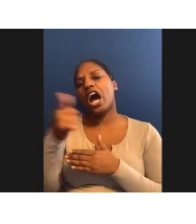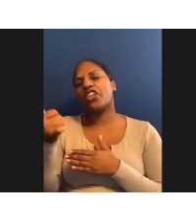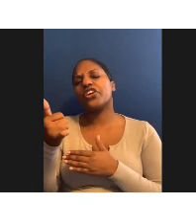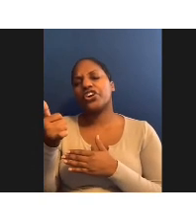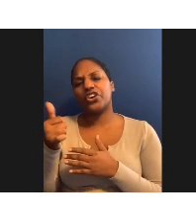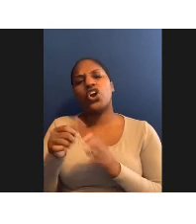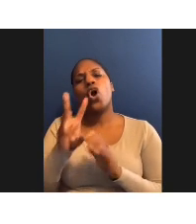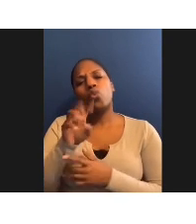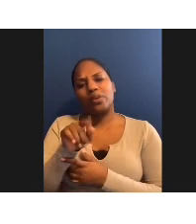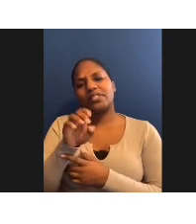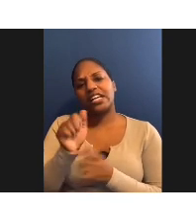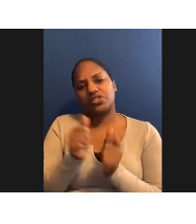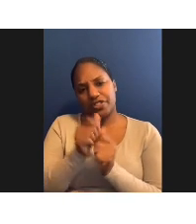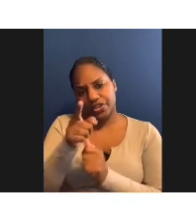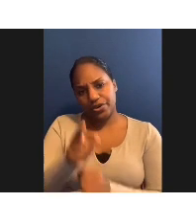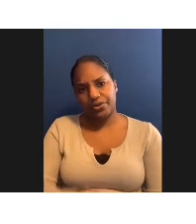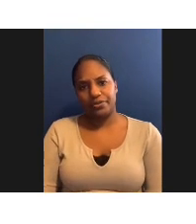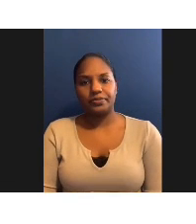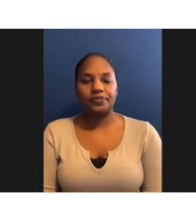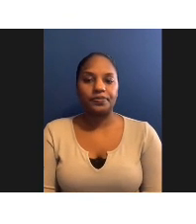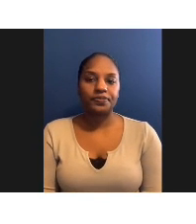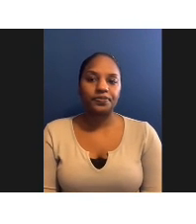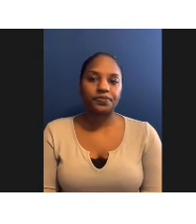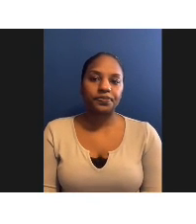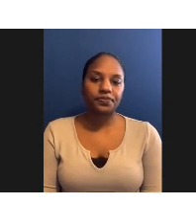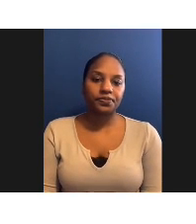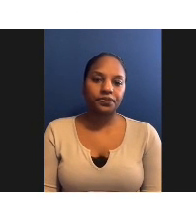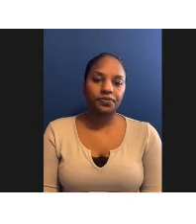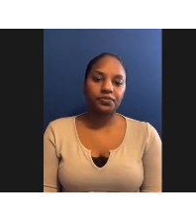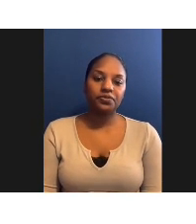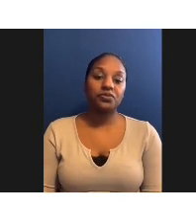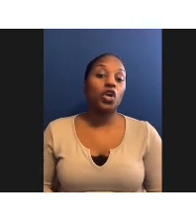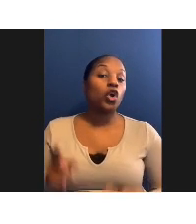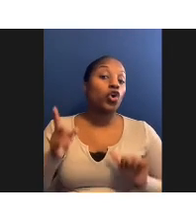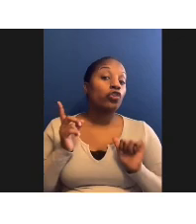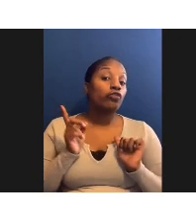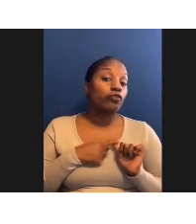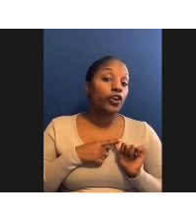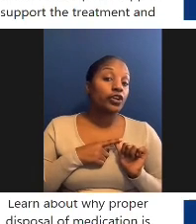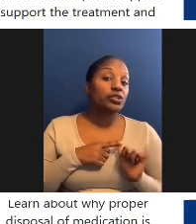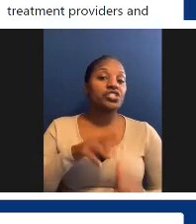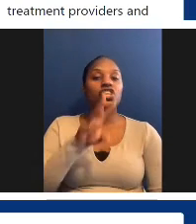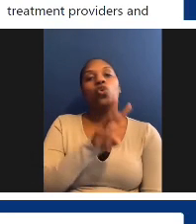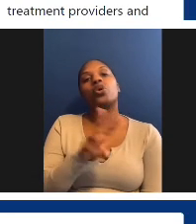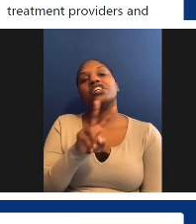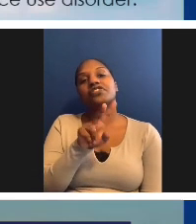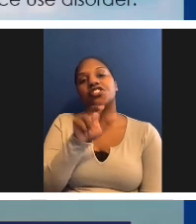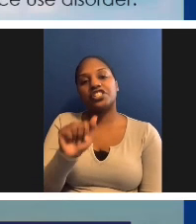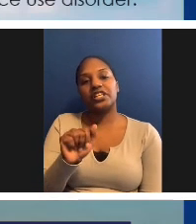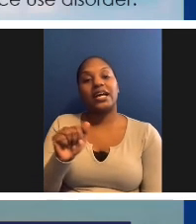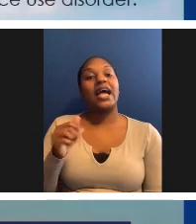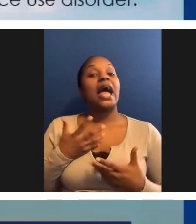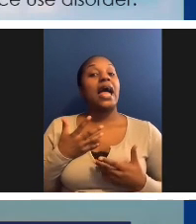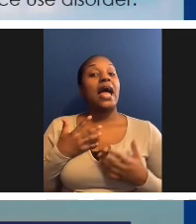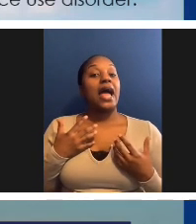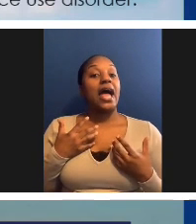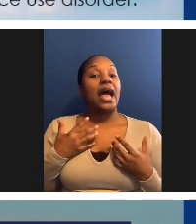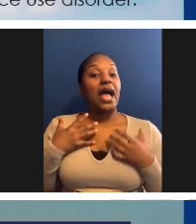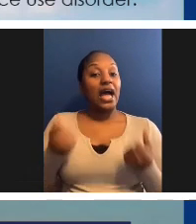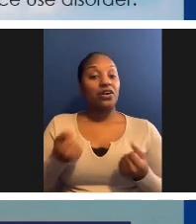you all. The first one is West Virginia Help and Hope.